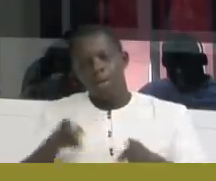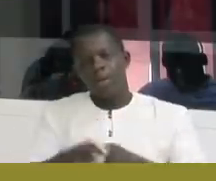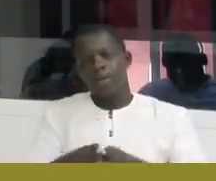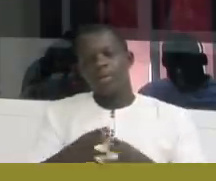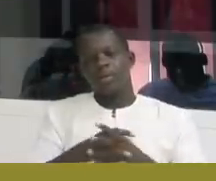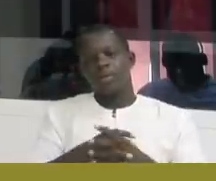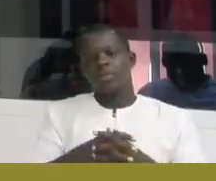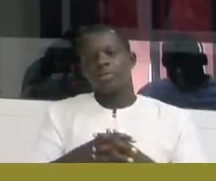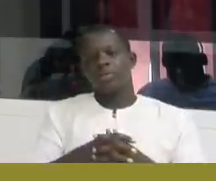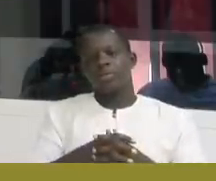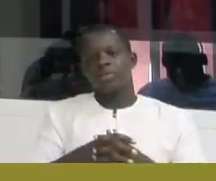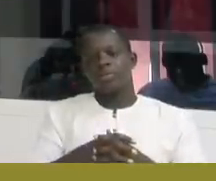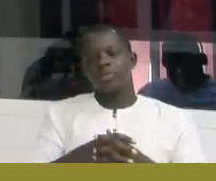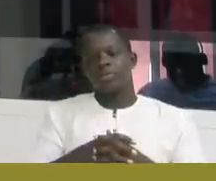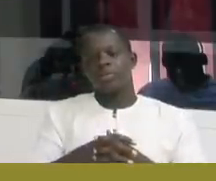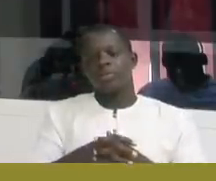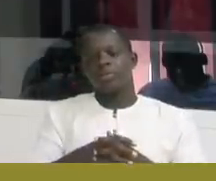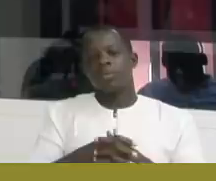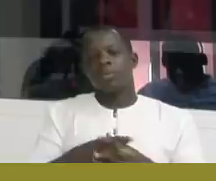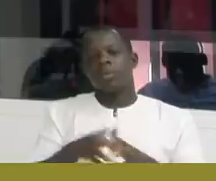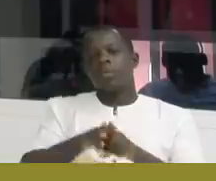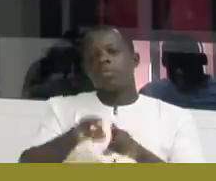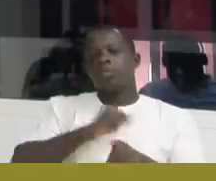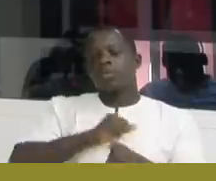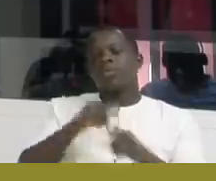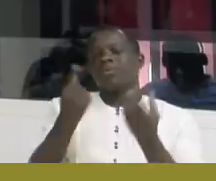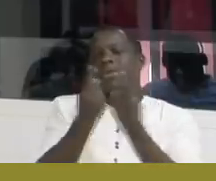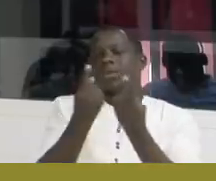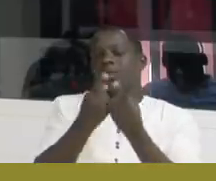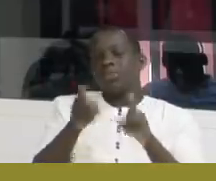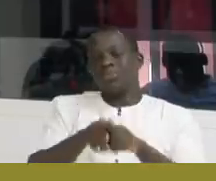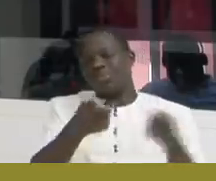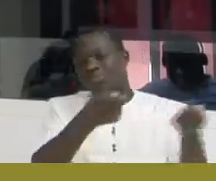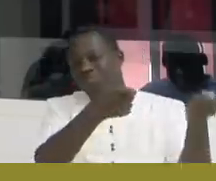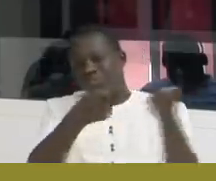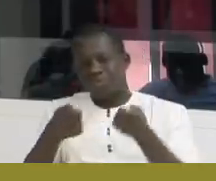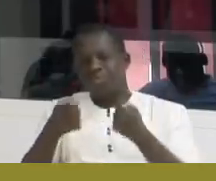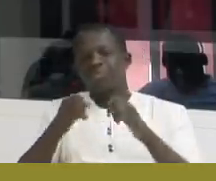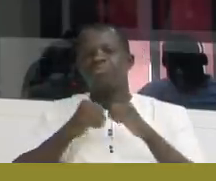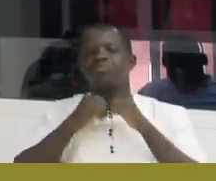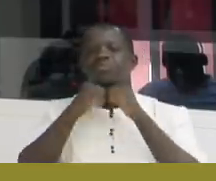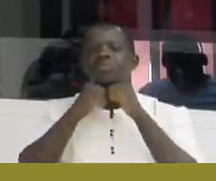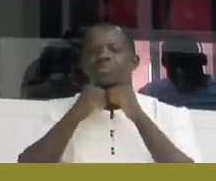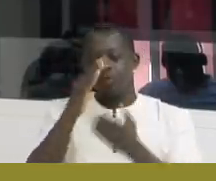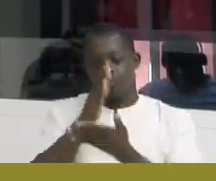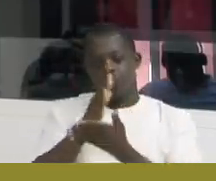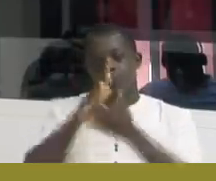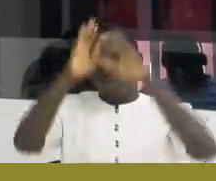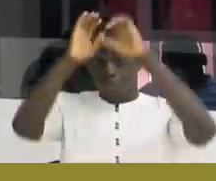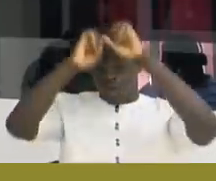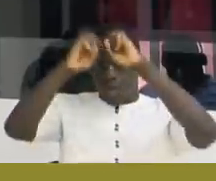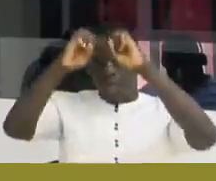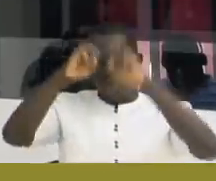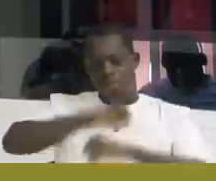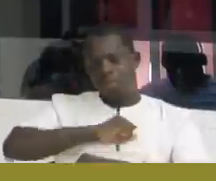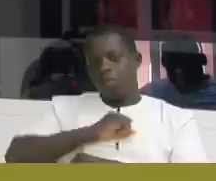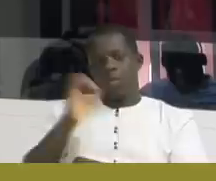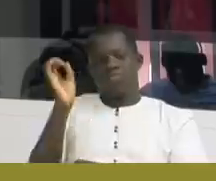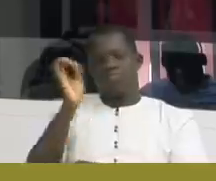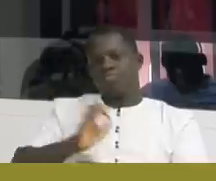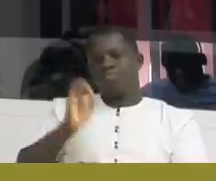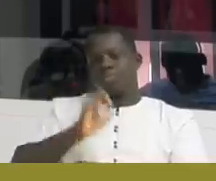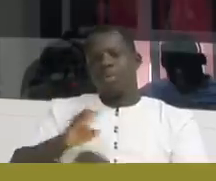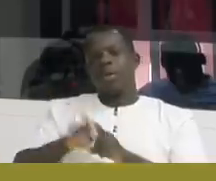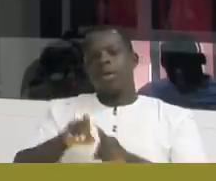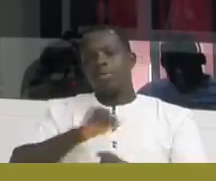Gallant had been seized by Sanasabali, and that it did not belong to government, and it was seized because